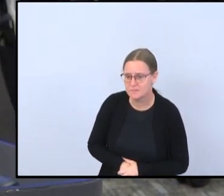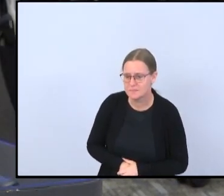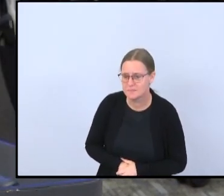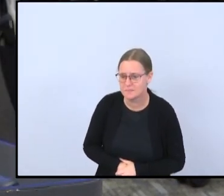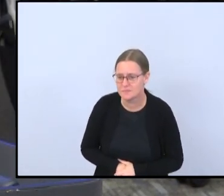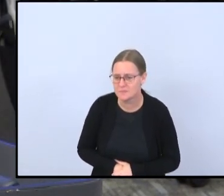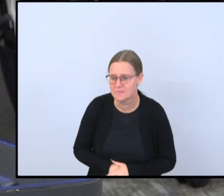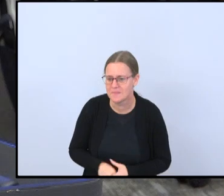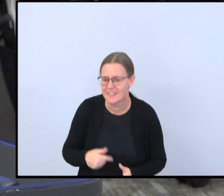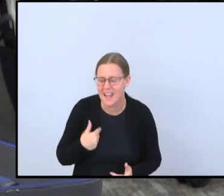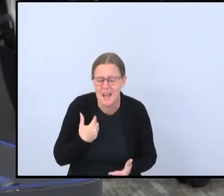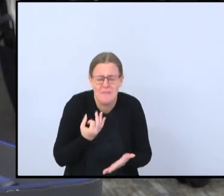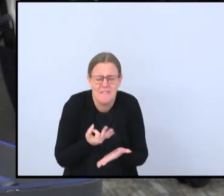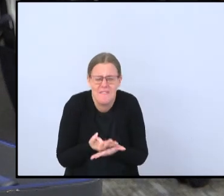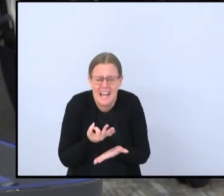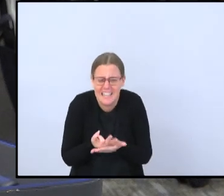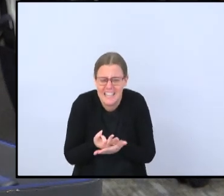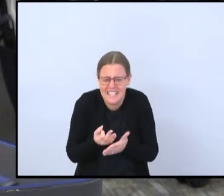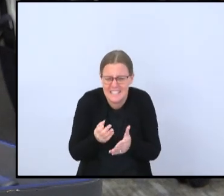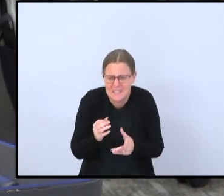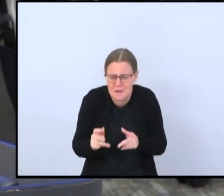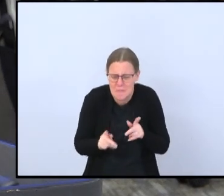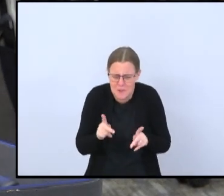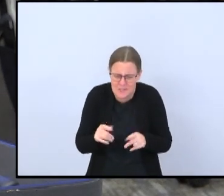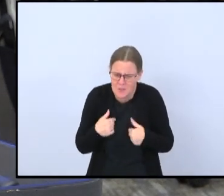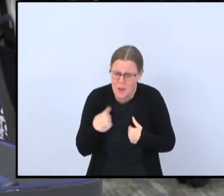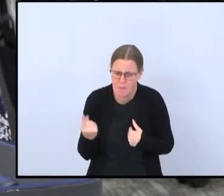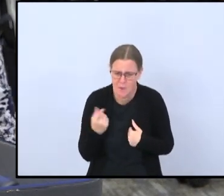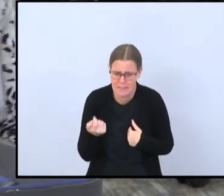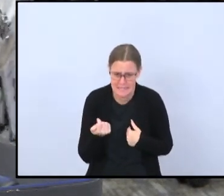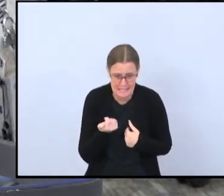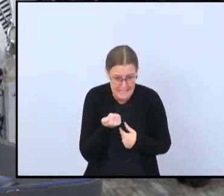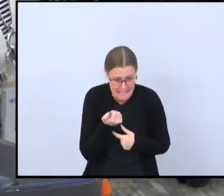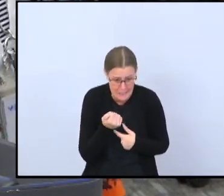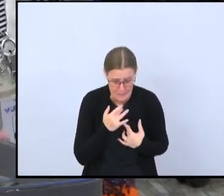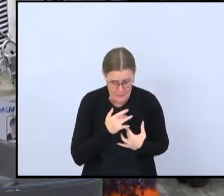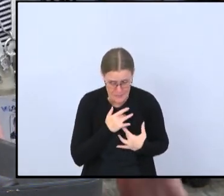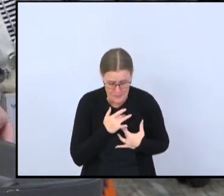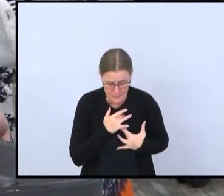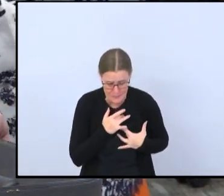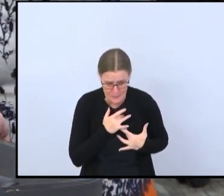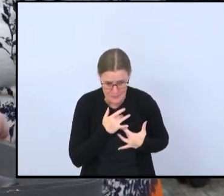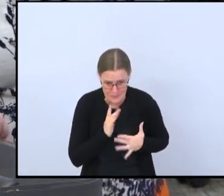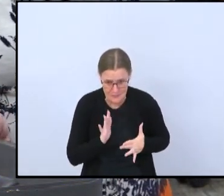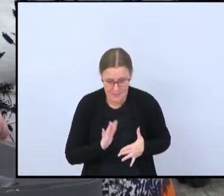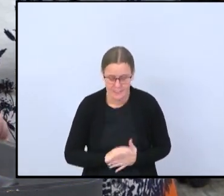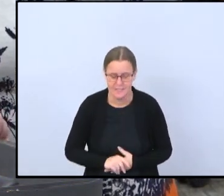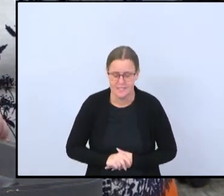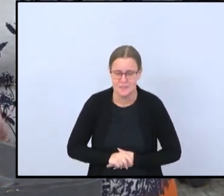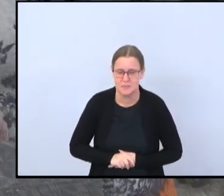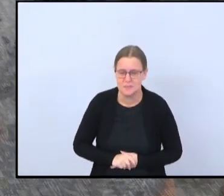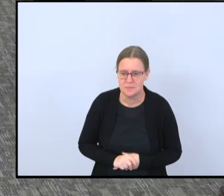I'm a finance person, so I'm always a little conservative at that. Yeah, so am I.